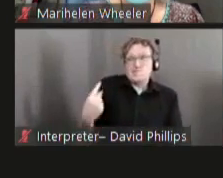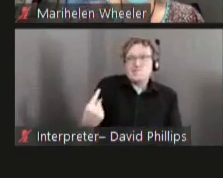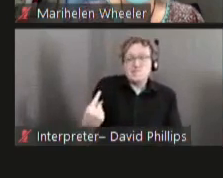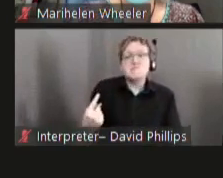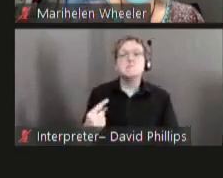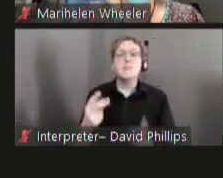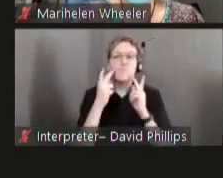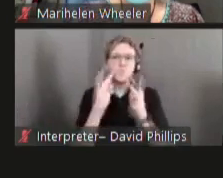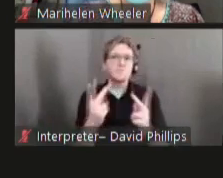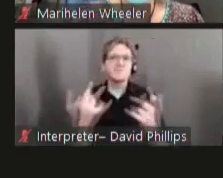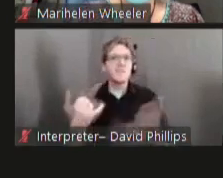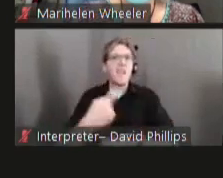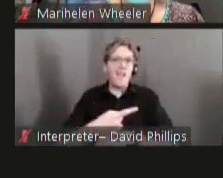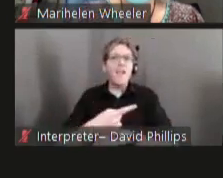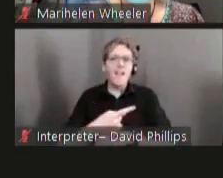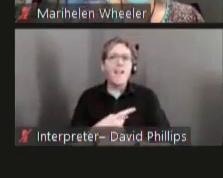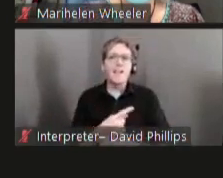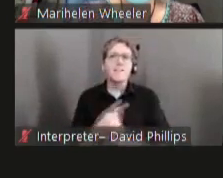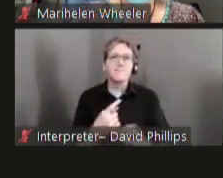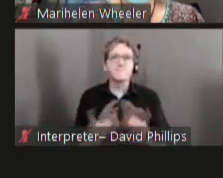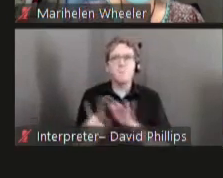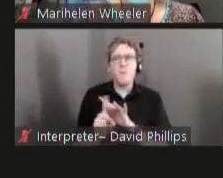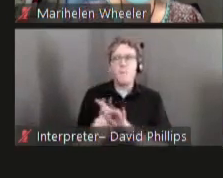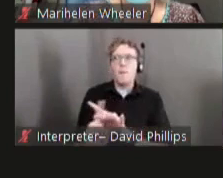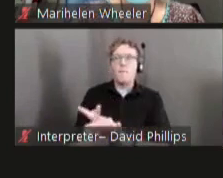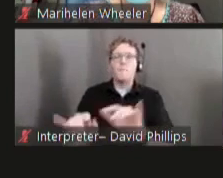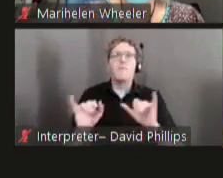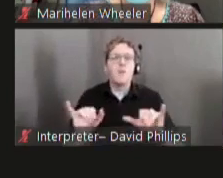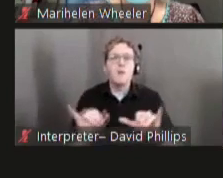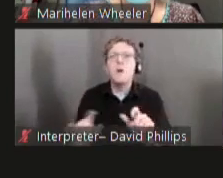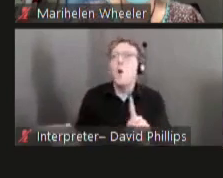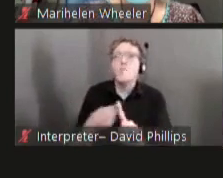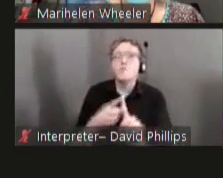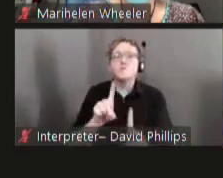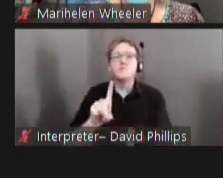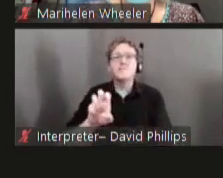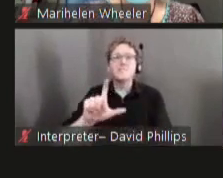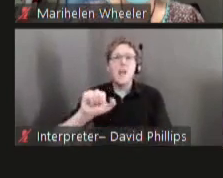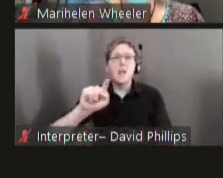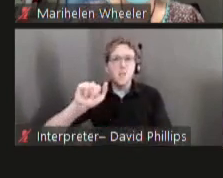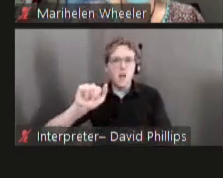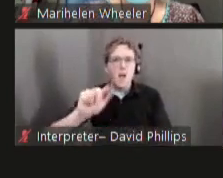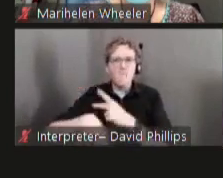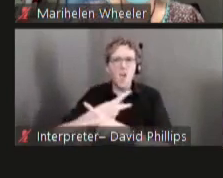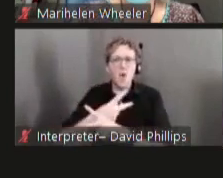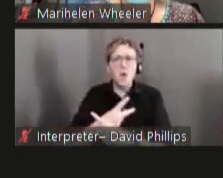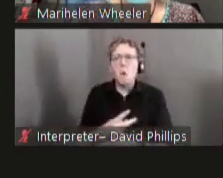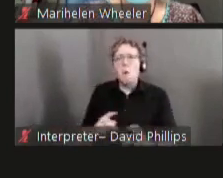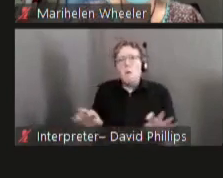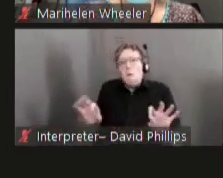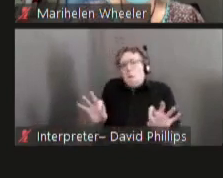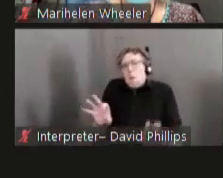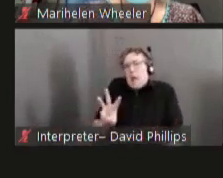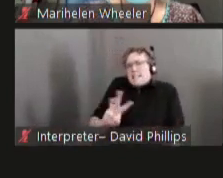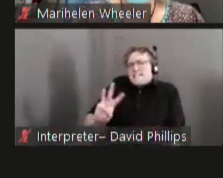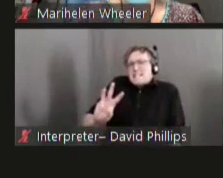right today started happening. We started detecting the first cases of Delta variant. They were only 6%. And